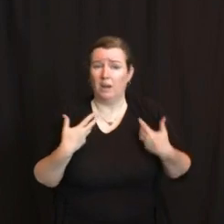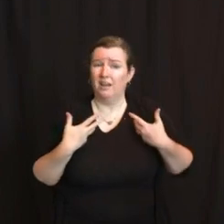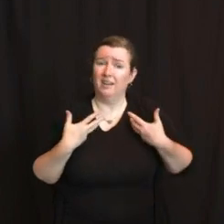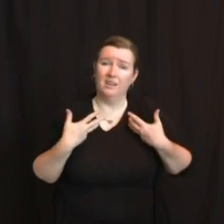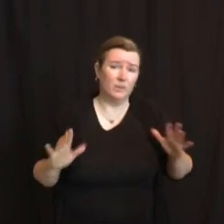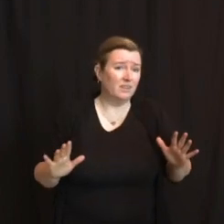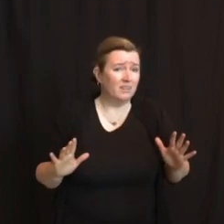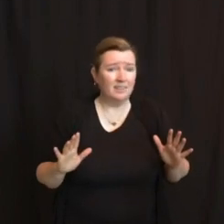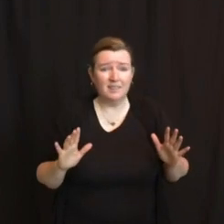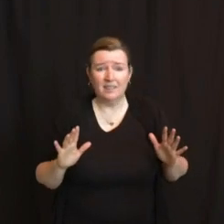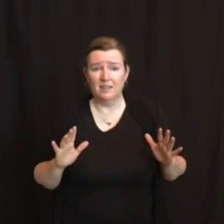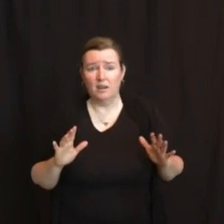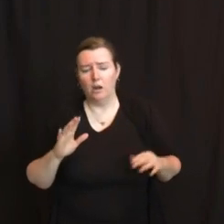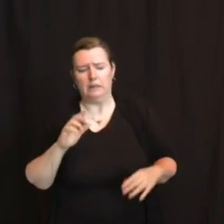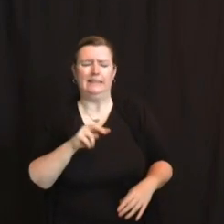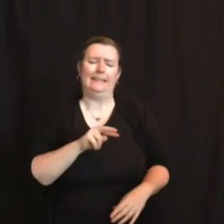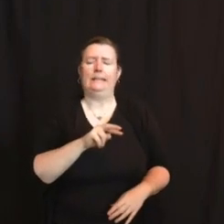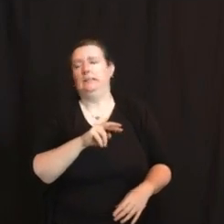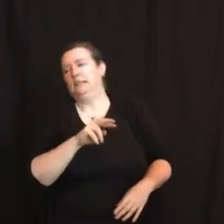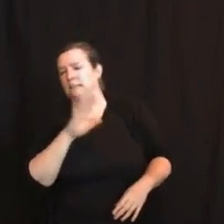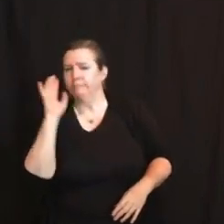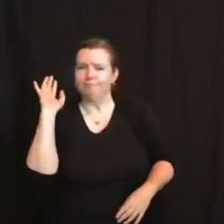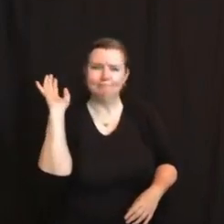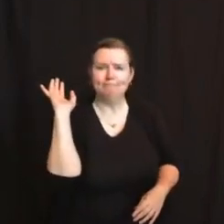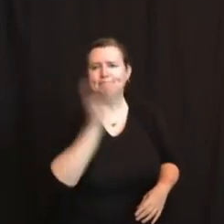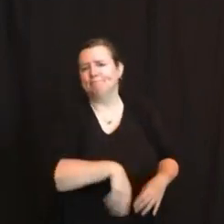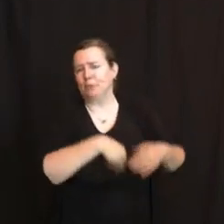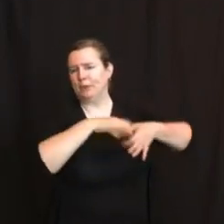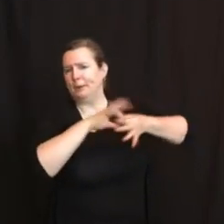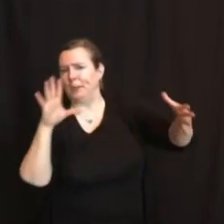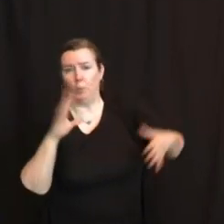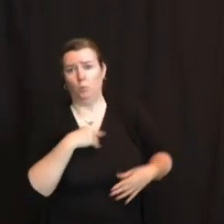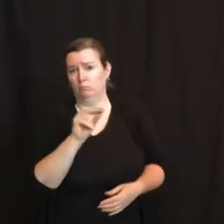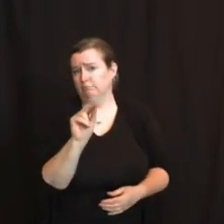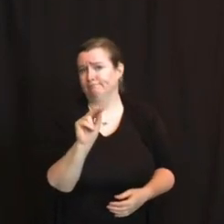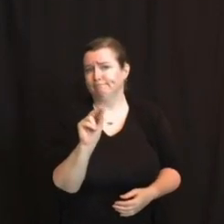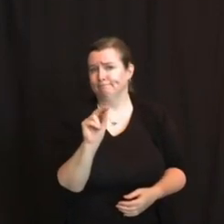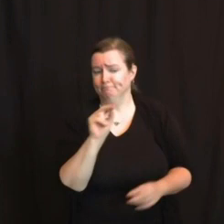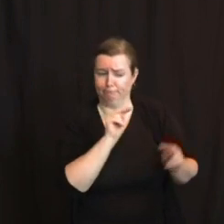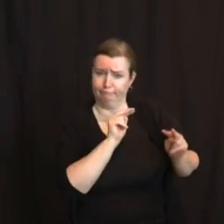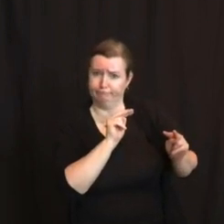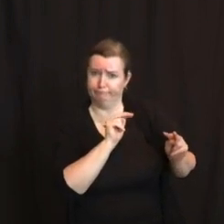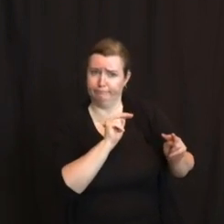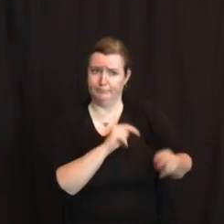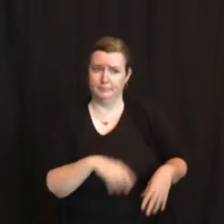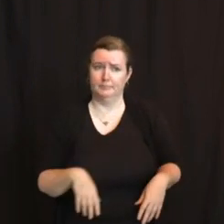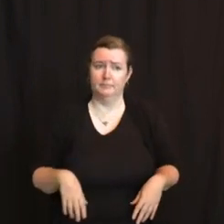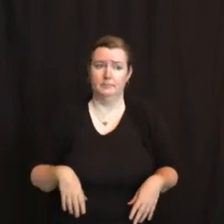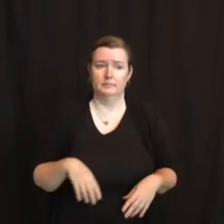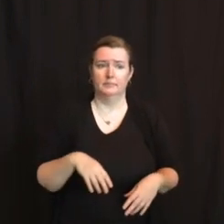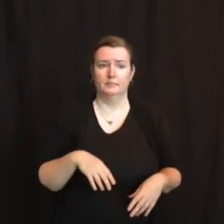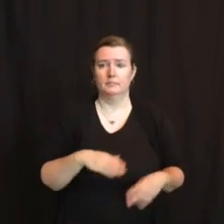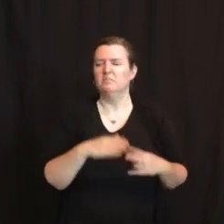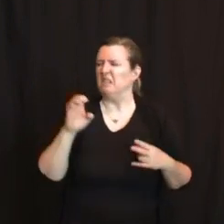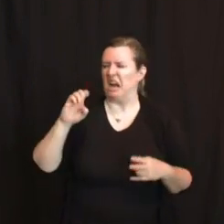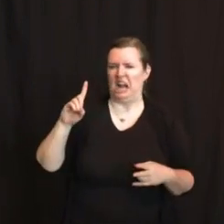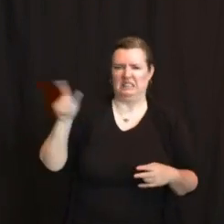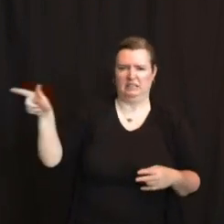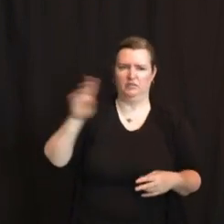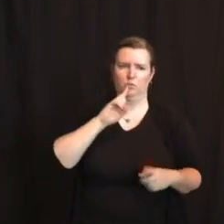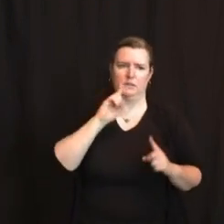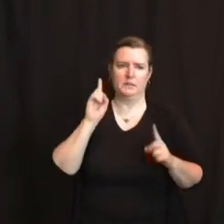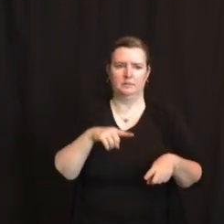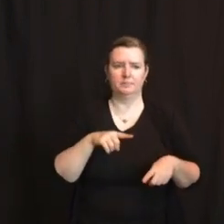equivocating on that point. Ed, please. So serologies has the same root as serum. Serum means coming as one of the parts of blood.